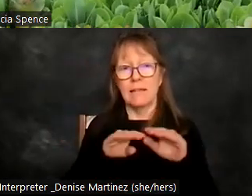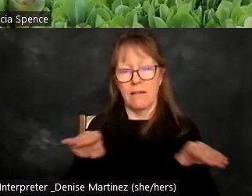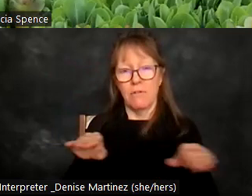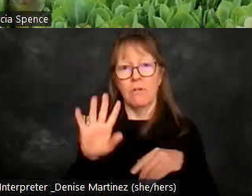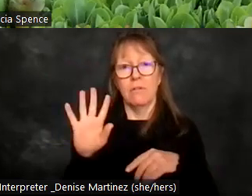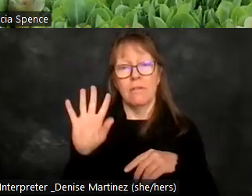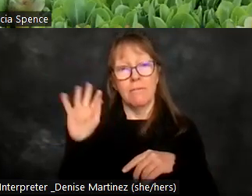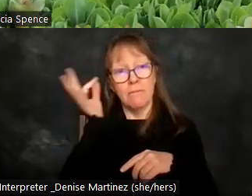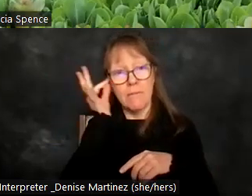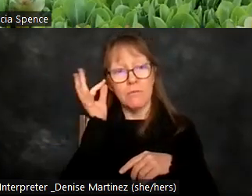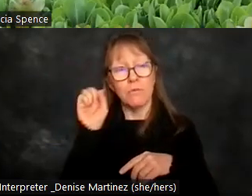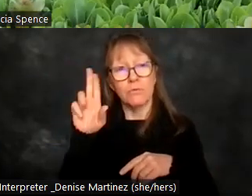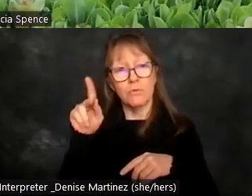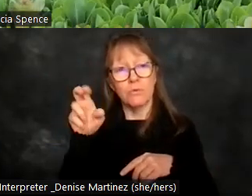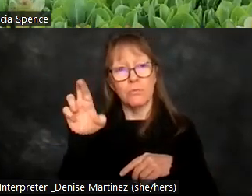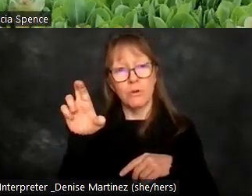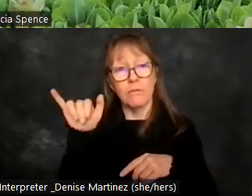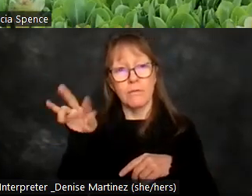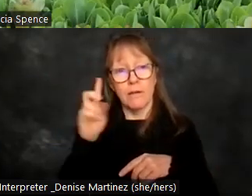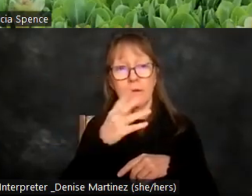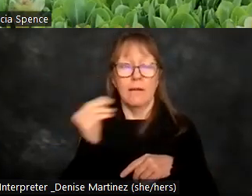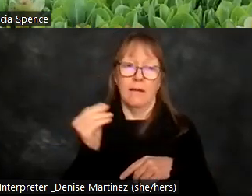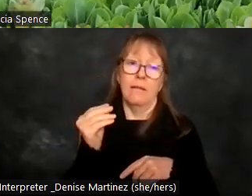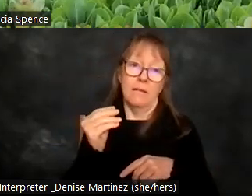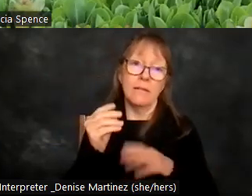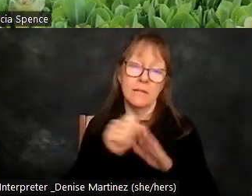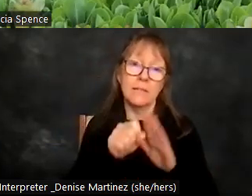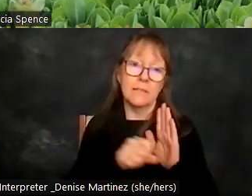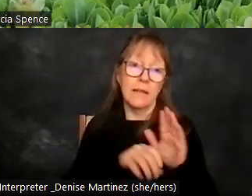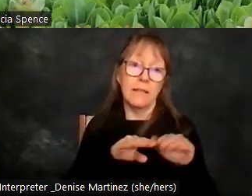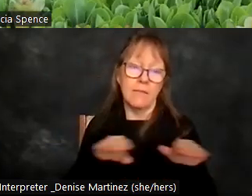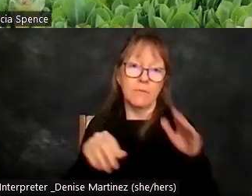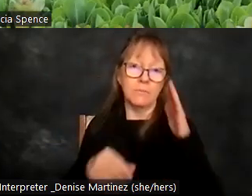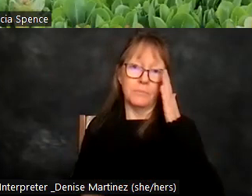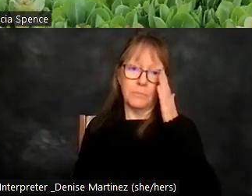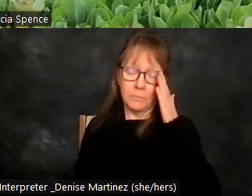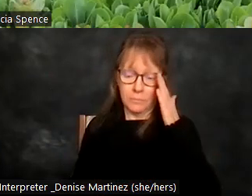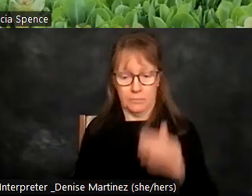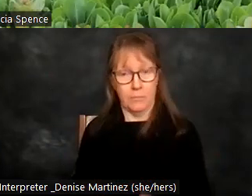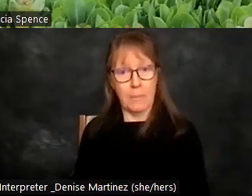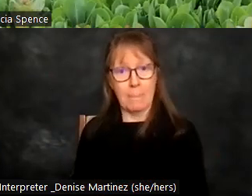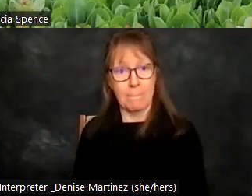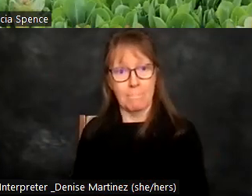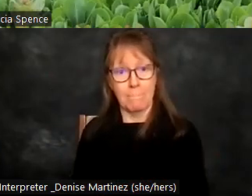superfund. actions in État the state fédéral level. avec niveau fédéral.